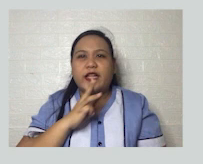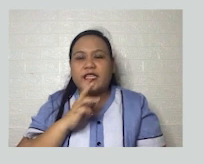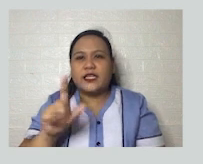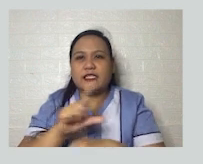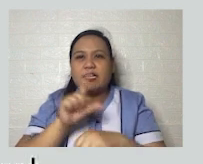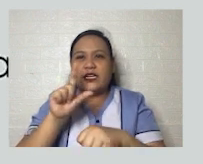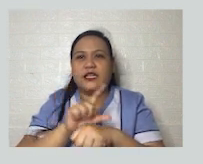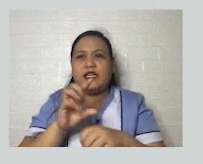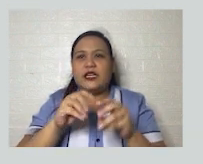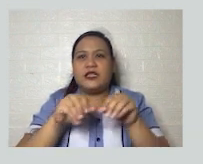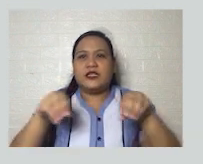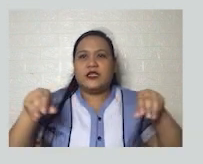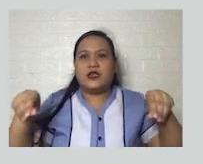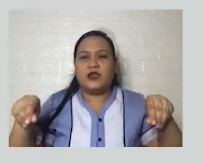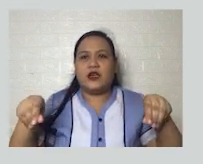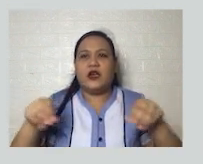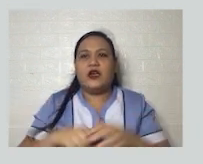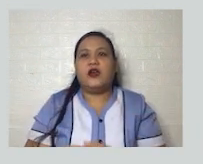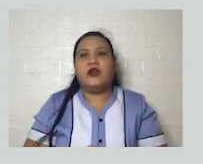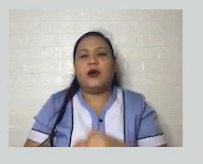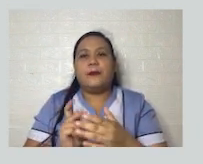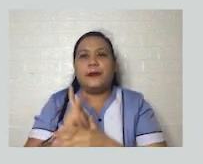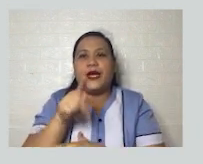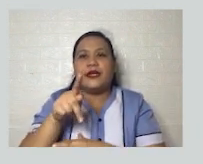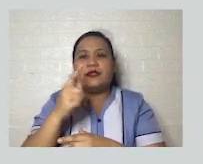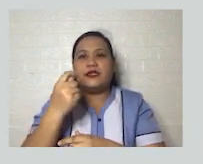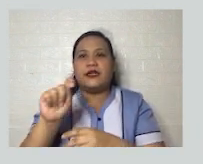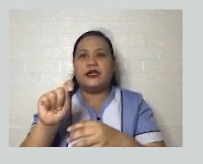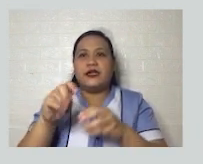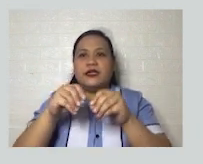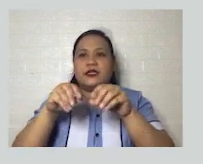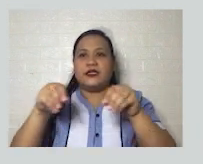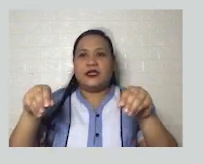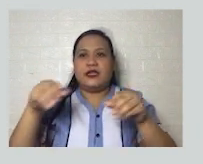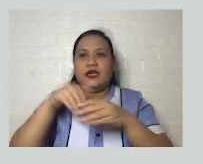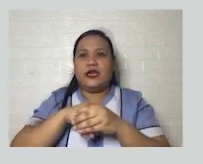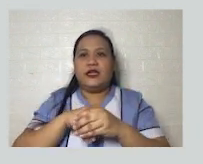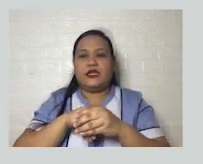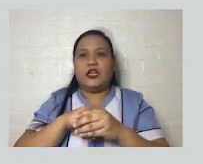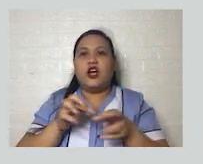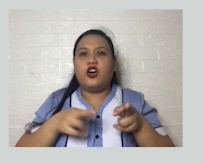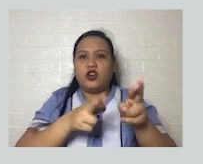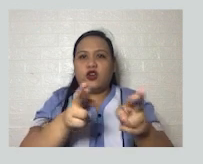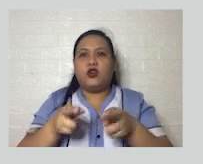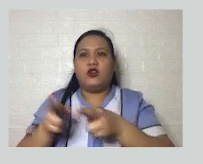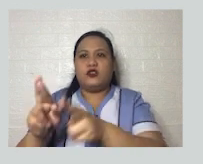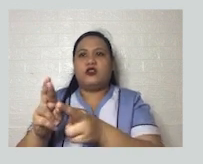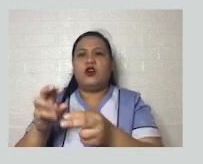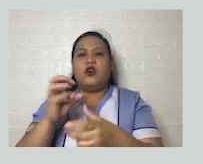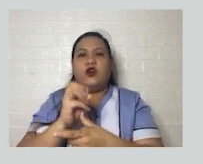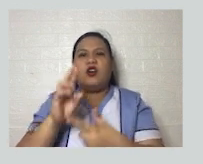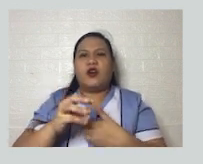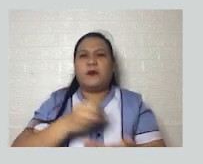Second step, sow the seeds in rows or broadcast evenly and thinly.